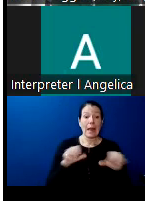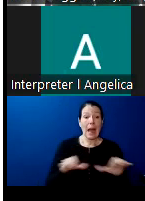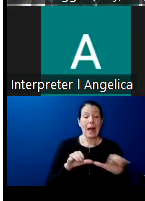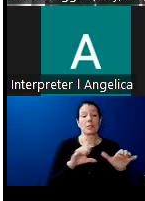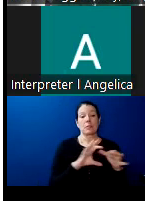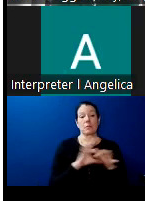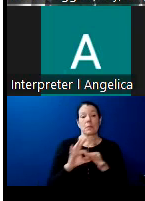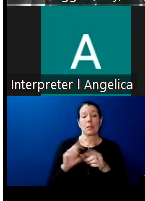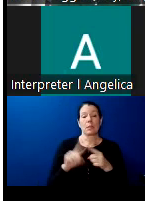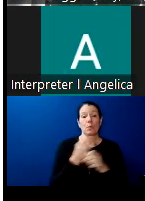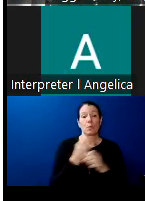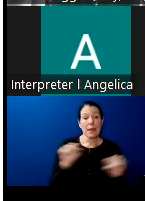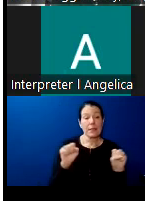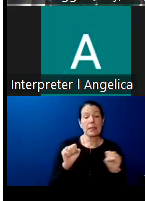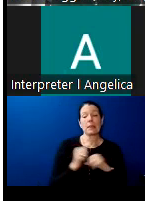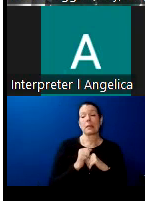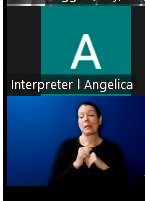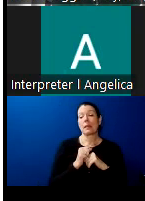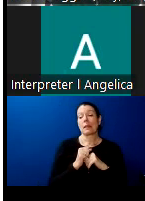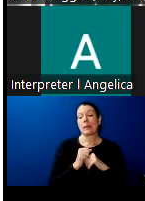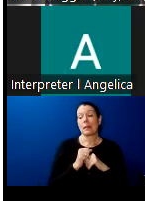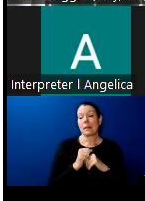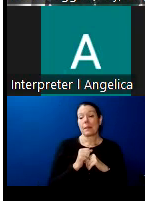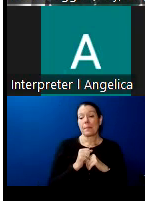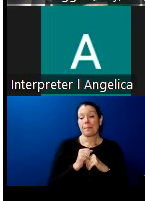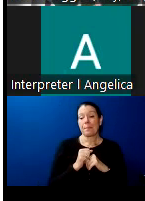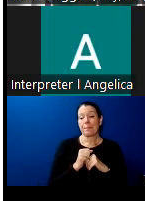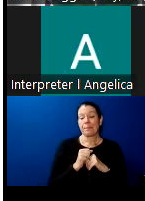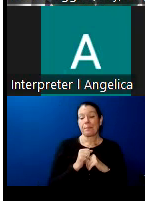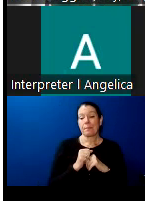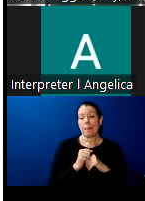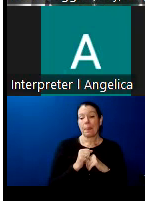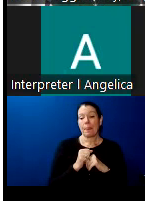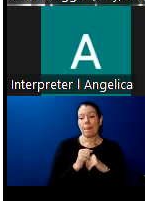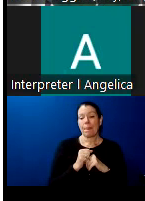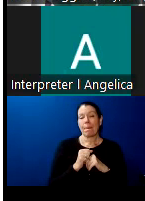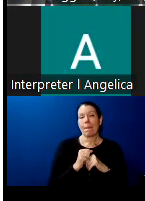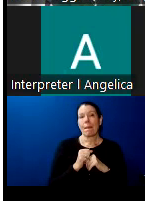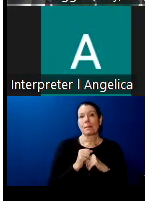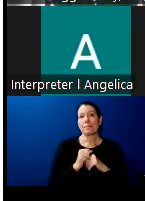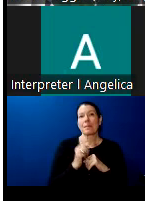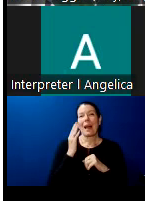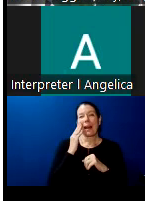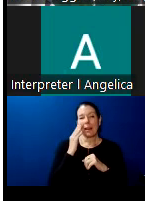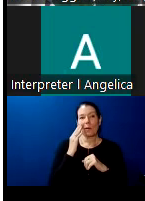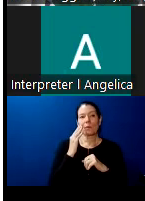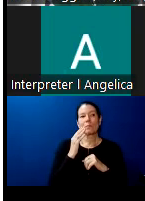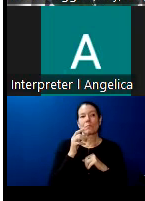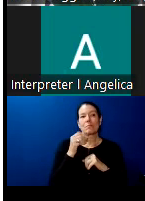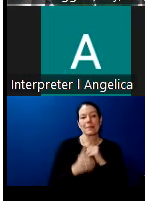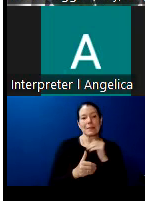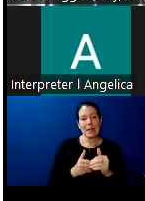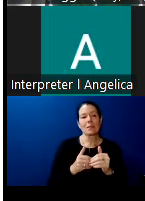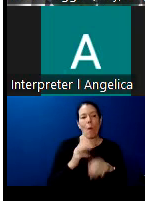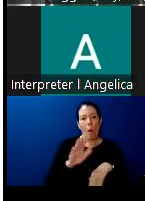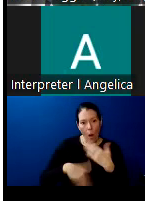and security is that even though in theory these are all steps intended to increase